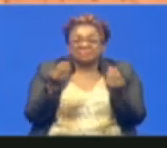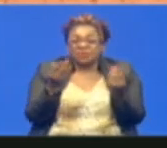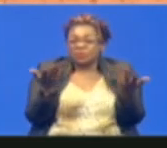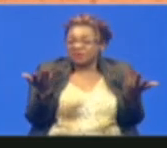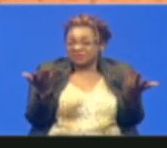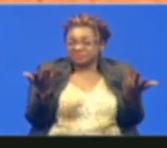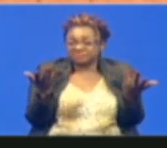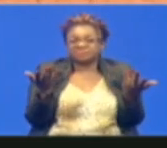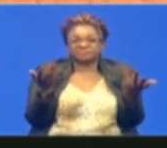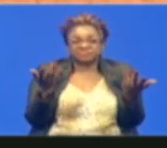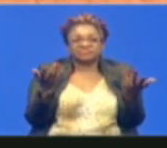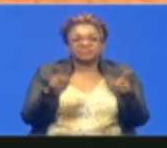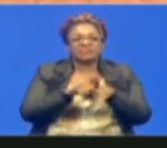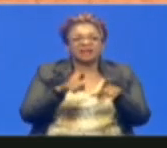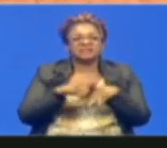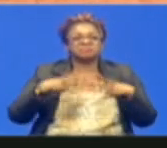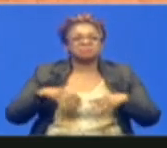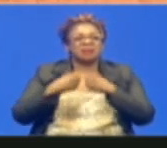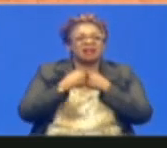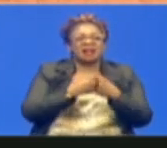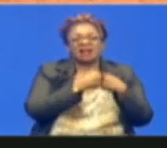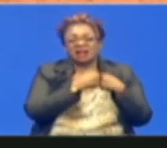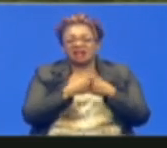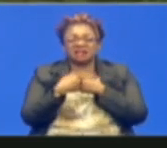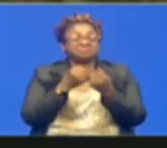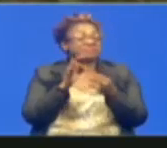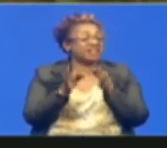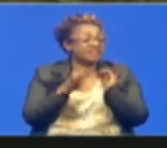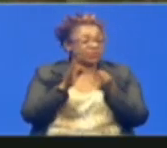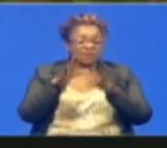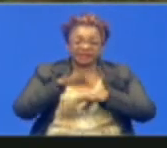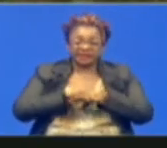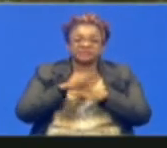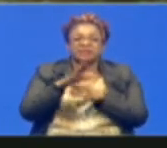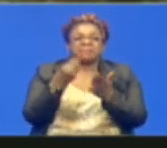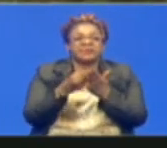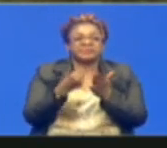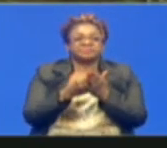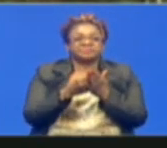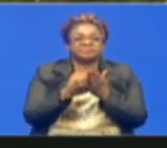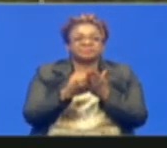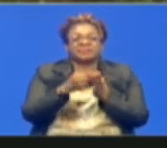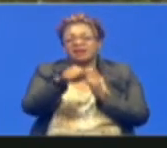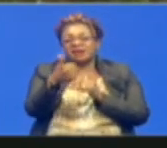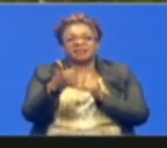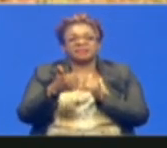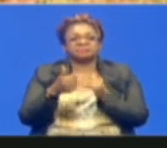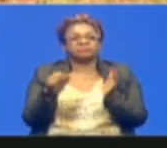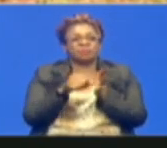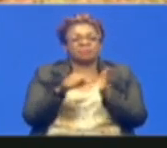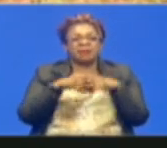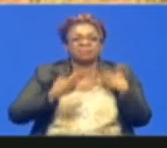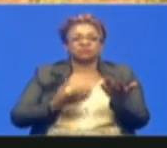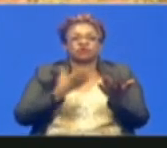as investors are grappling with whether or not they will get a return on their investment, another storm over the ownership